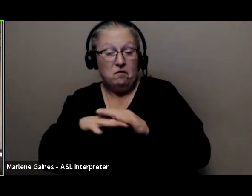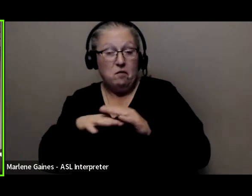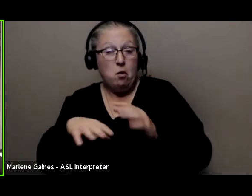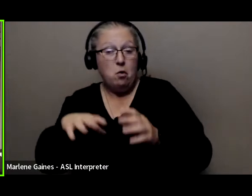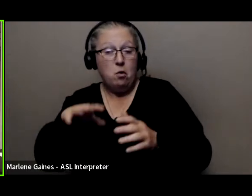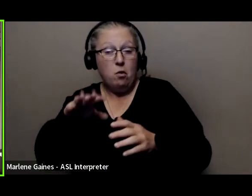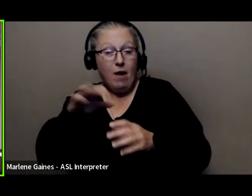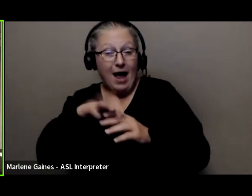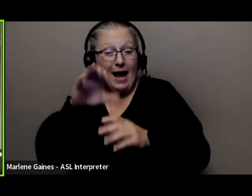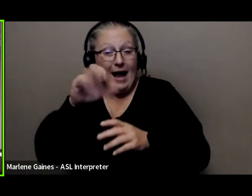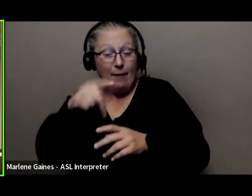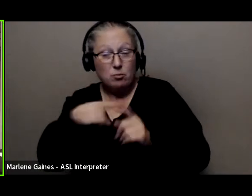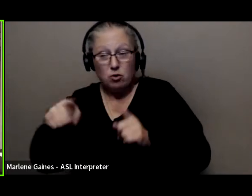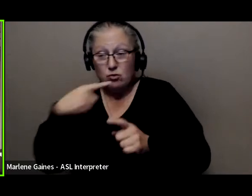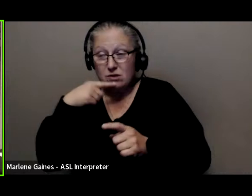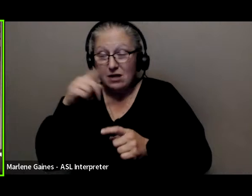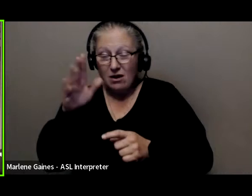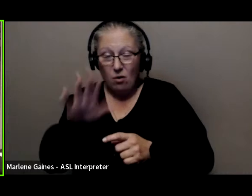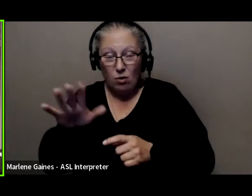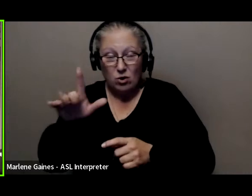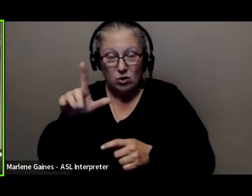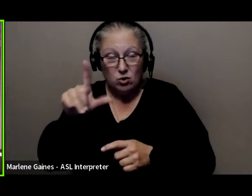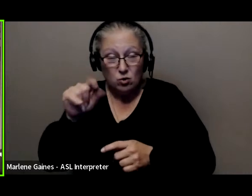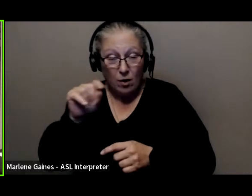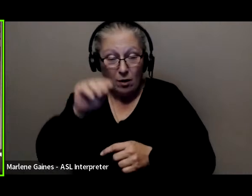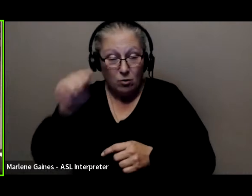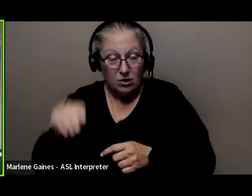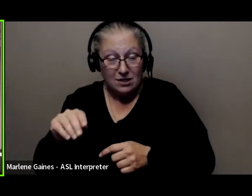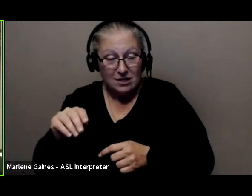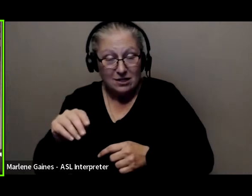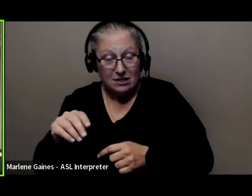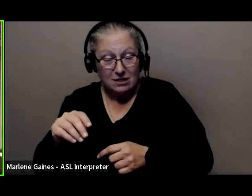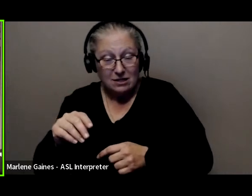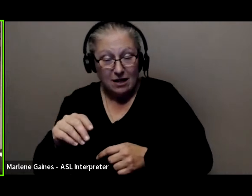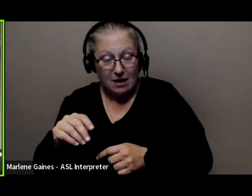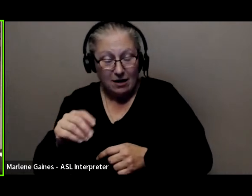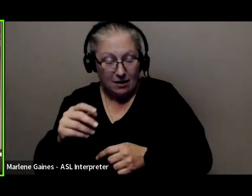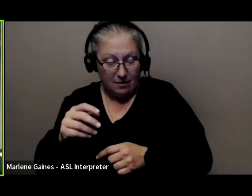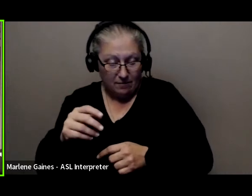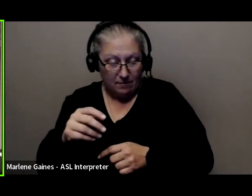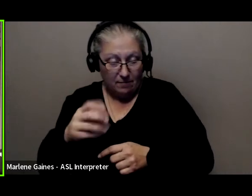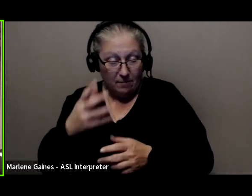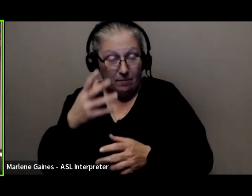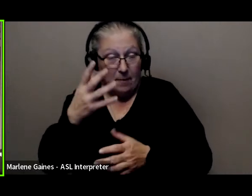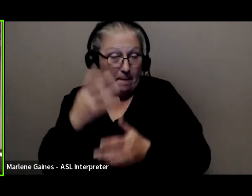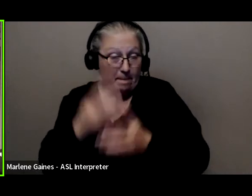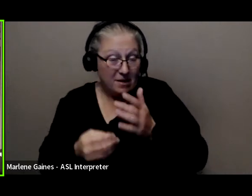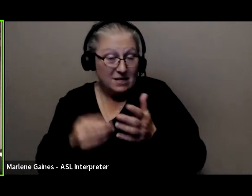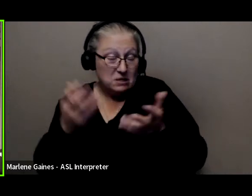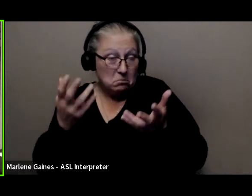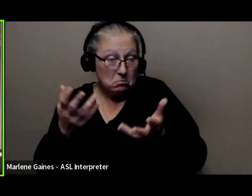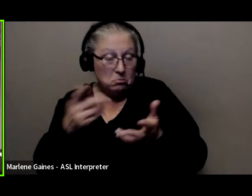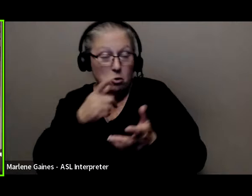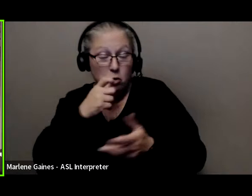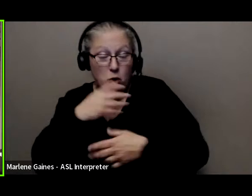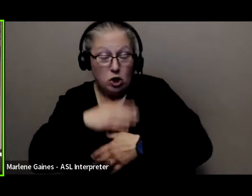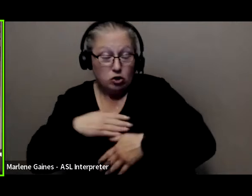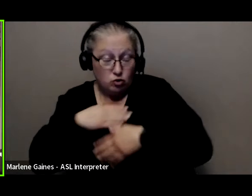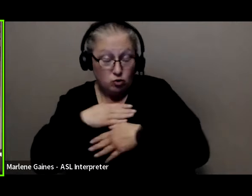about 20%, about 20%, give or take a couple percentages of staff missing. If those that really enjoyed